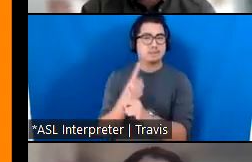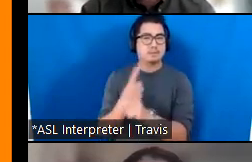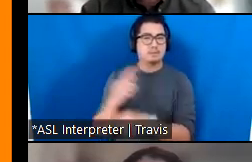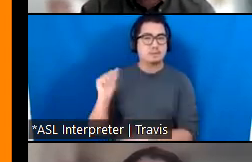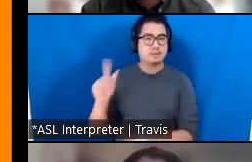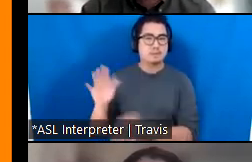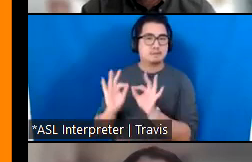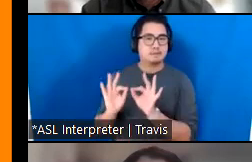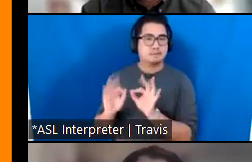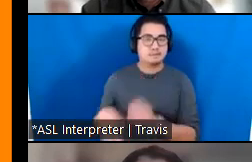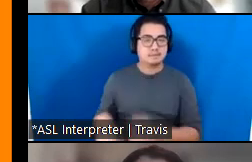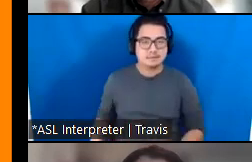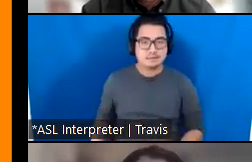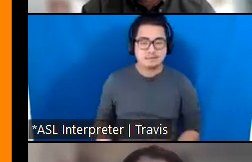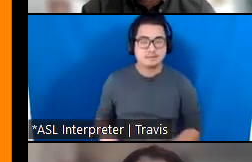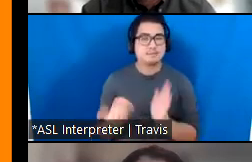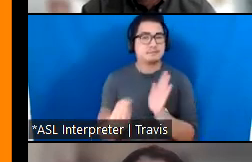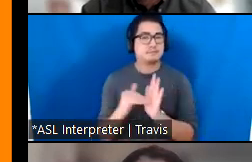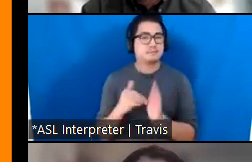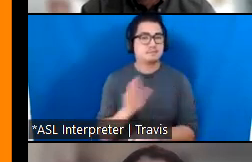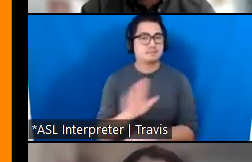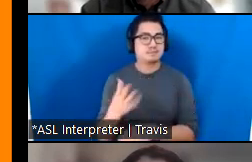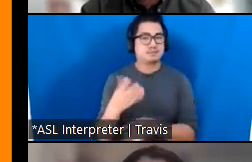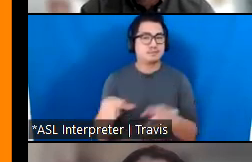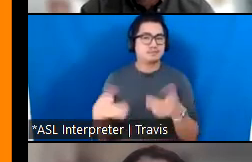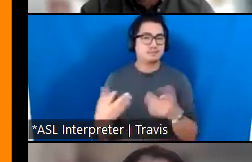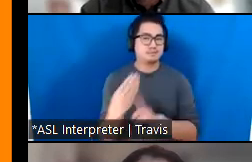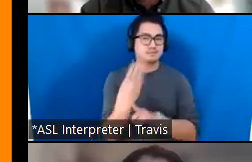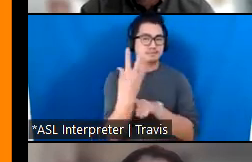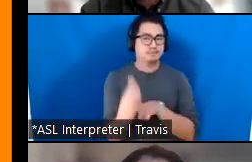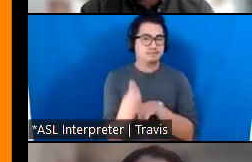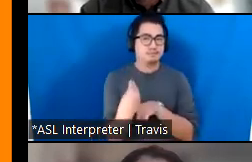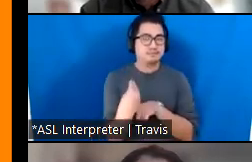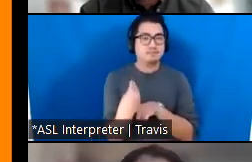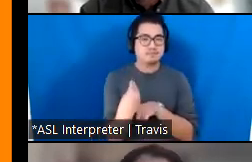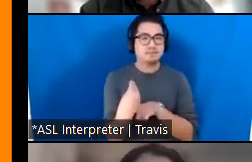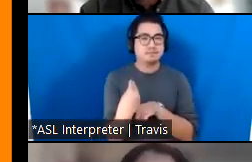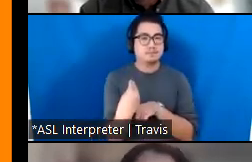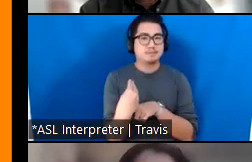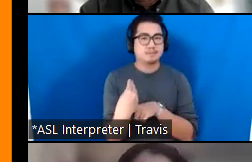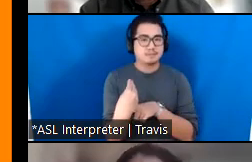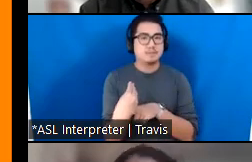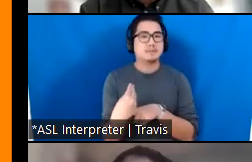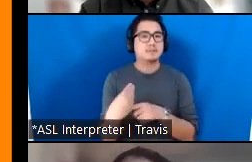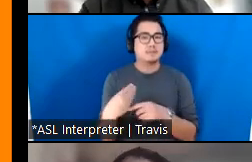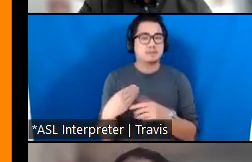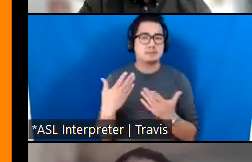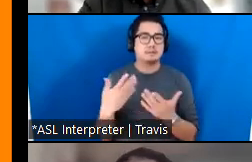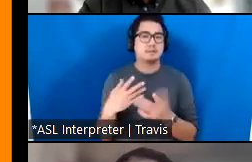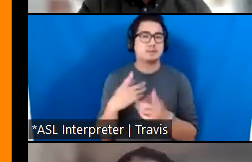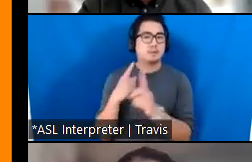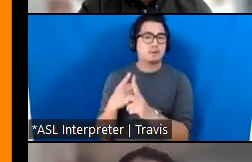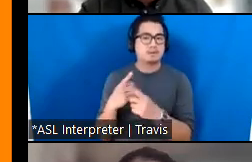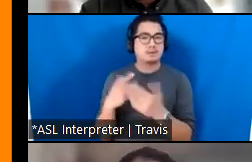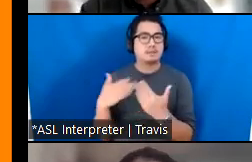ASL interpreters. Again, please turn off your cameras so that we can spotlight our ASL interpreters.